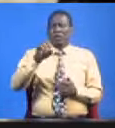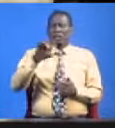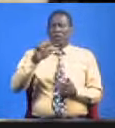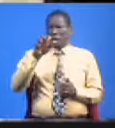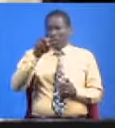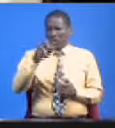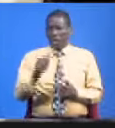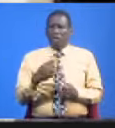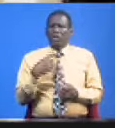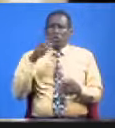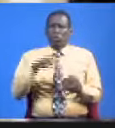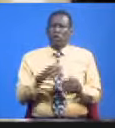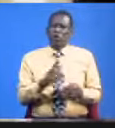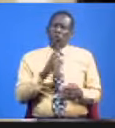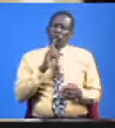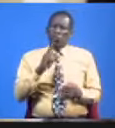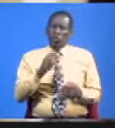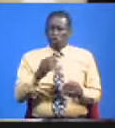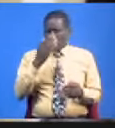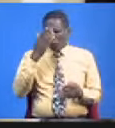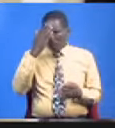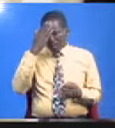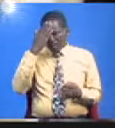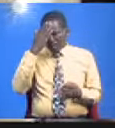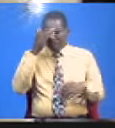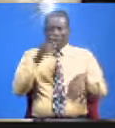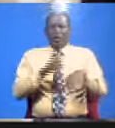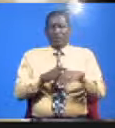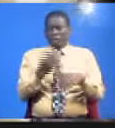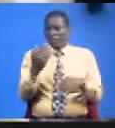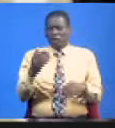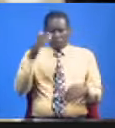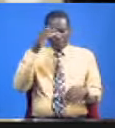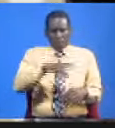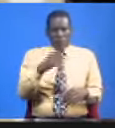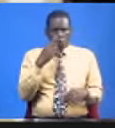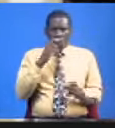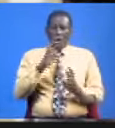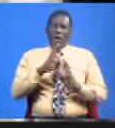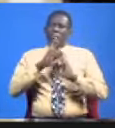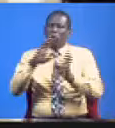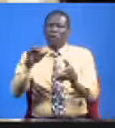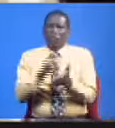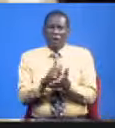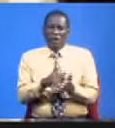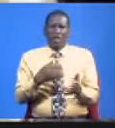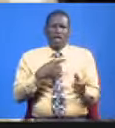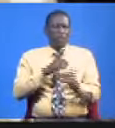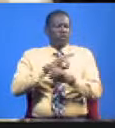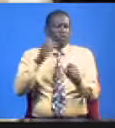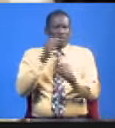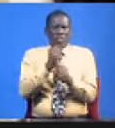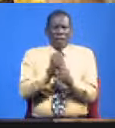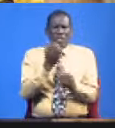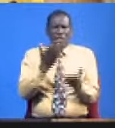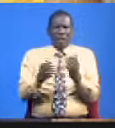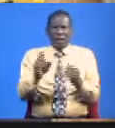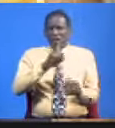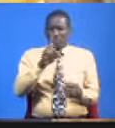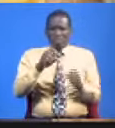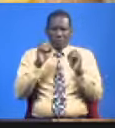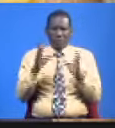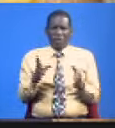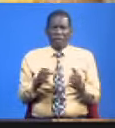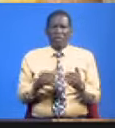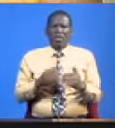says she was alarmed on Monday after her child returned home and reported that they had not done any assessment.